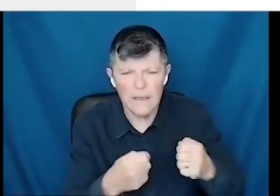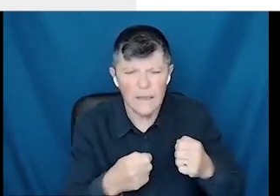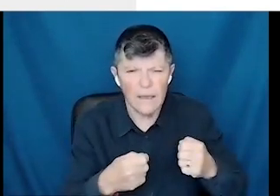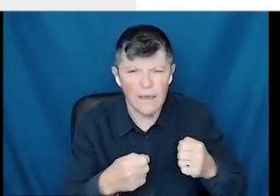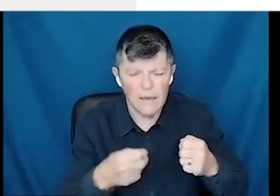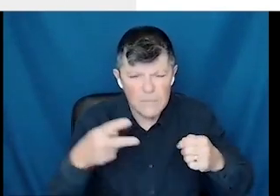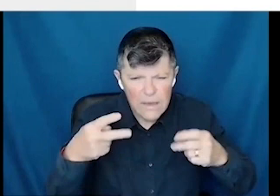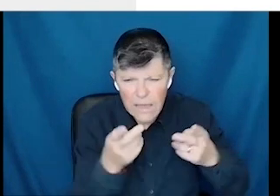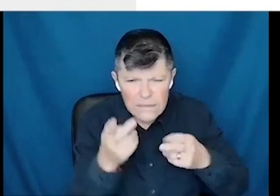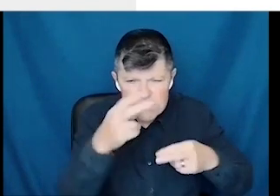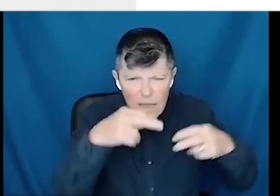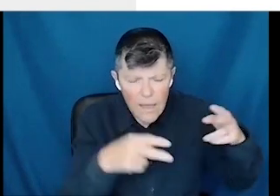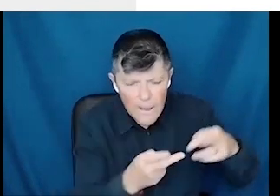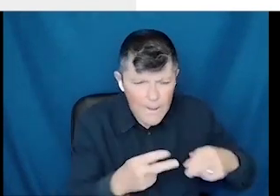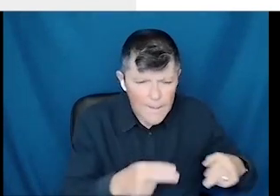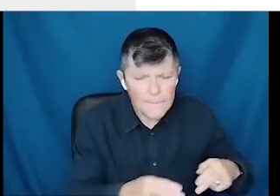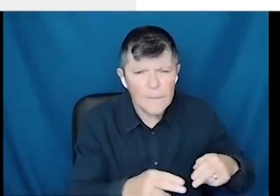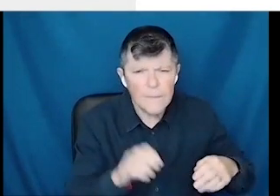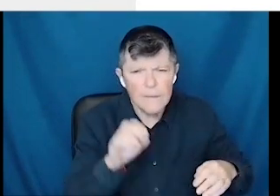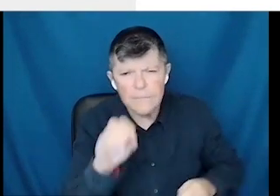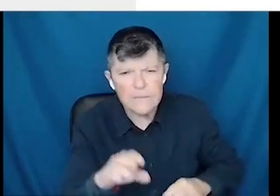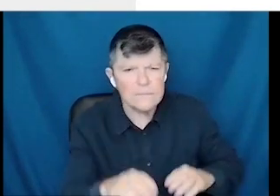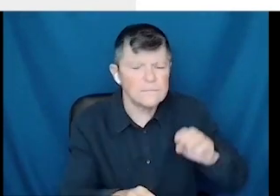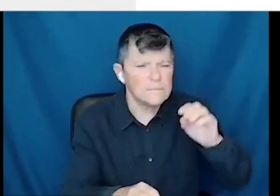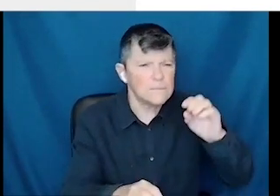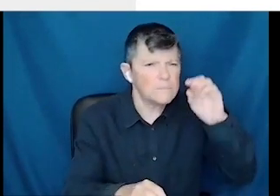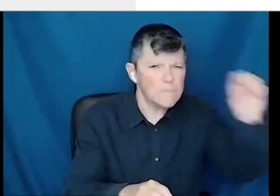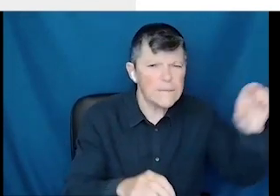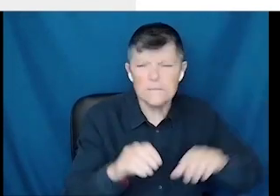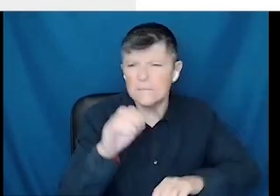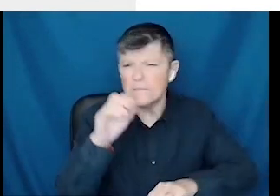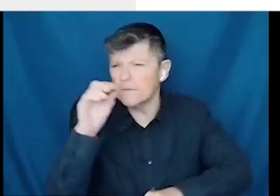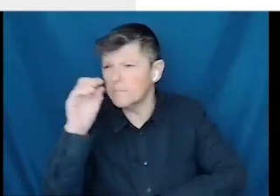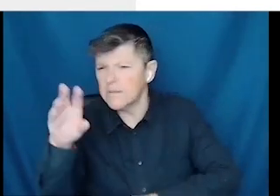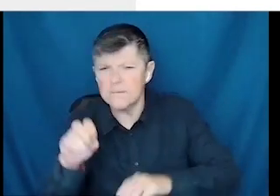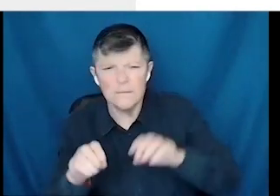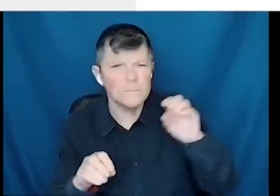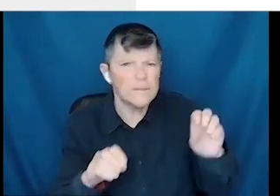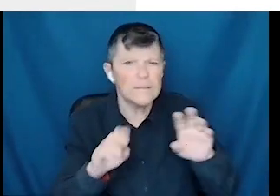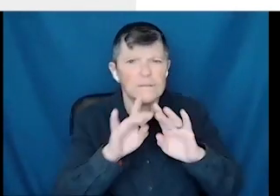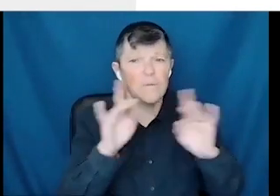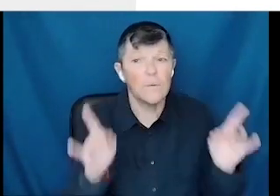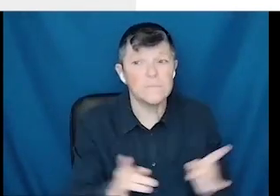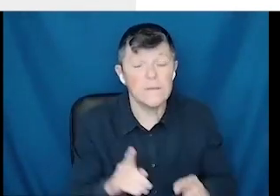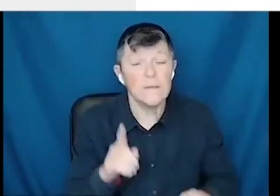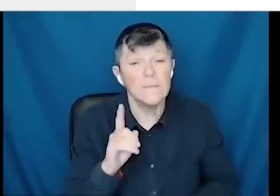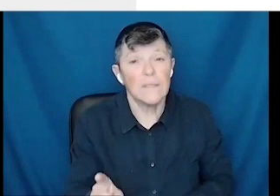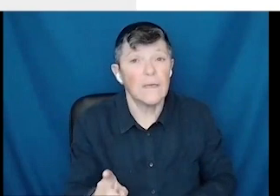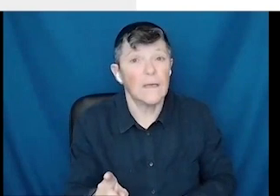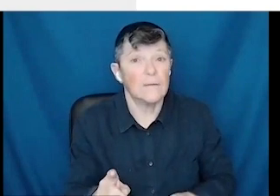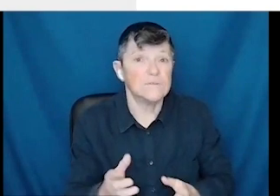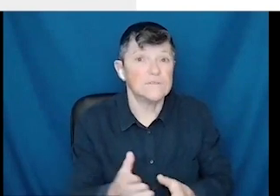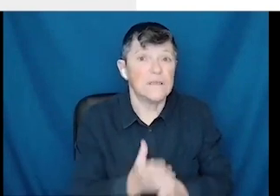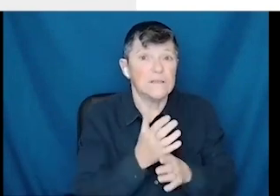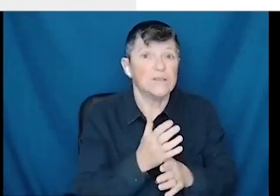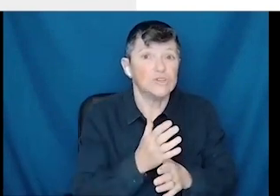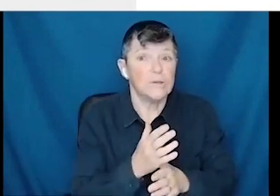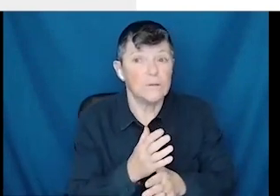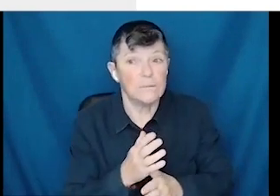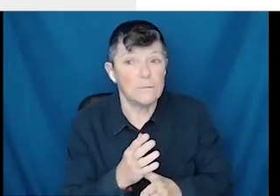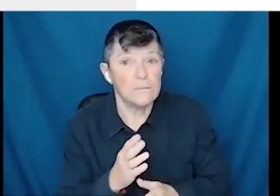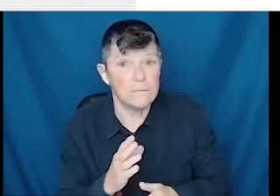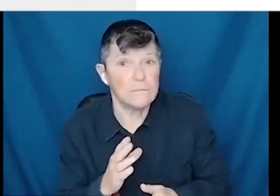pieces and used across the site. But because that was in the initial brief, he kind of went with it.